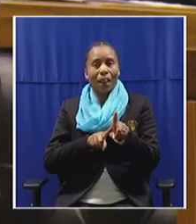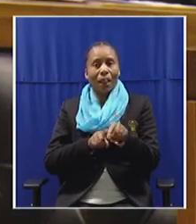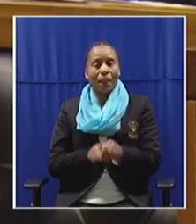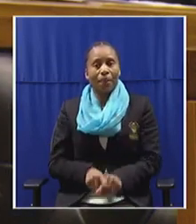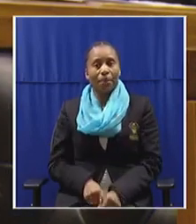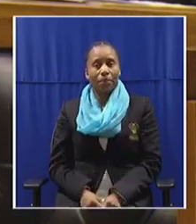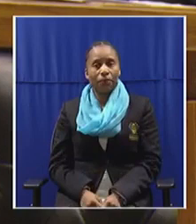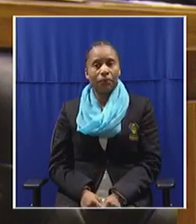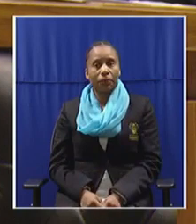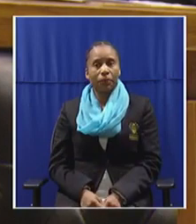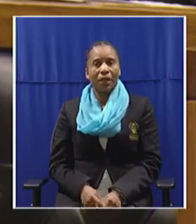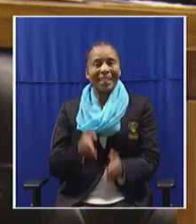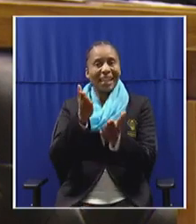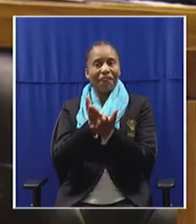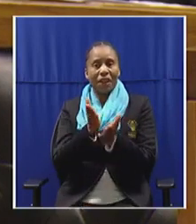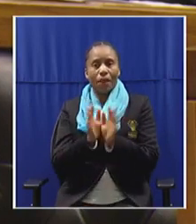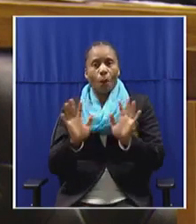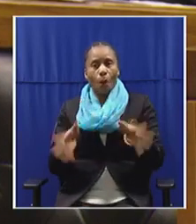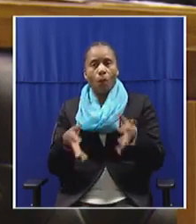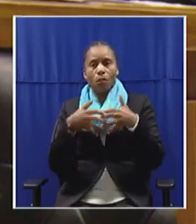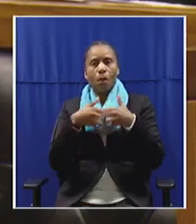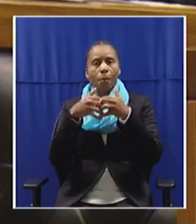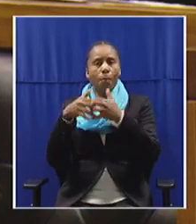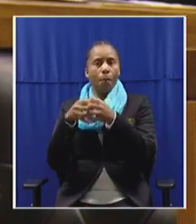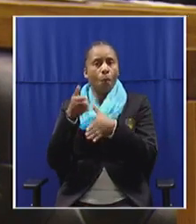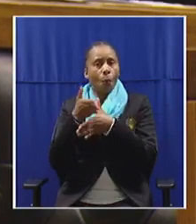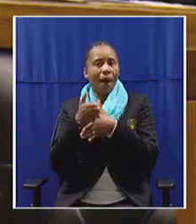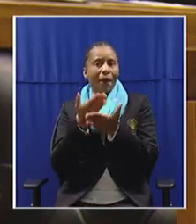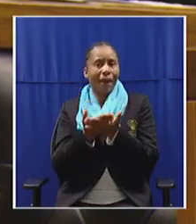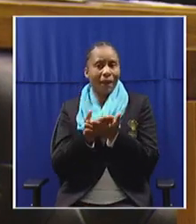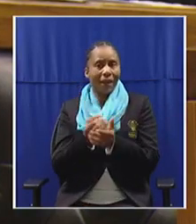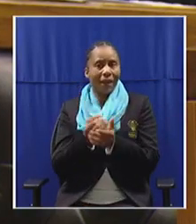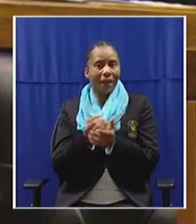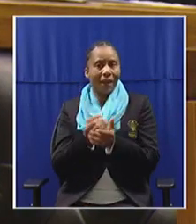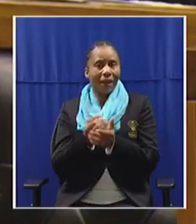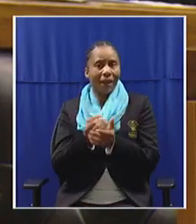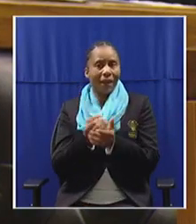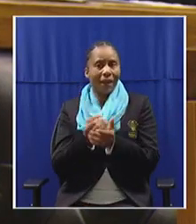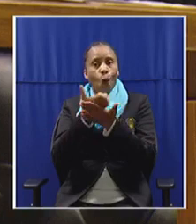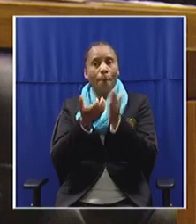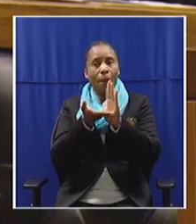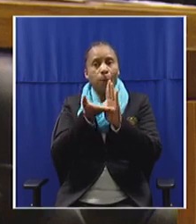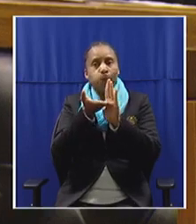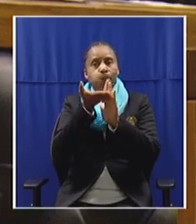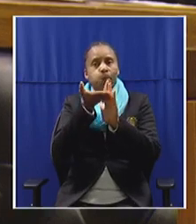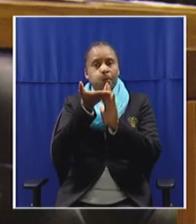Definitely, we can only create jobs if we've got an economy that is growing gradually.